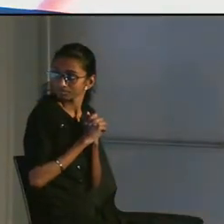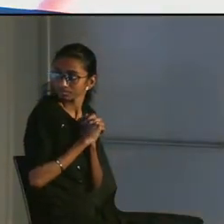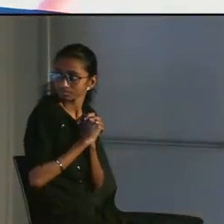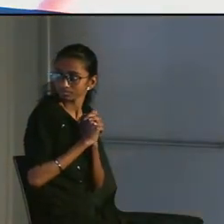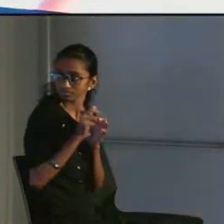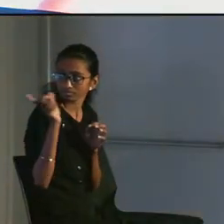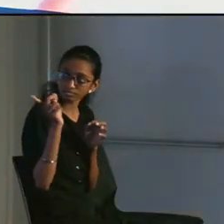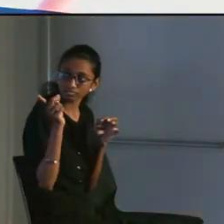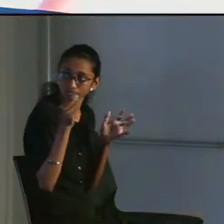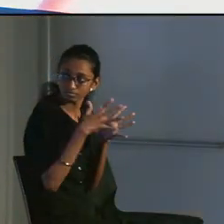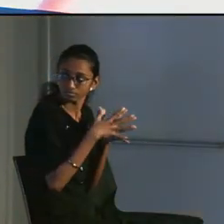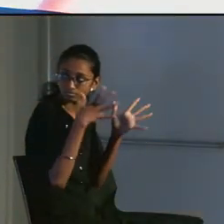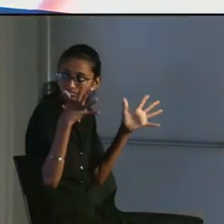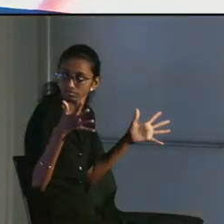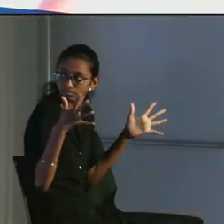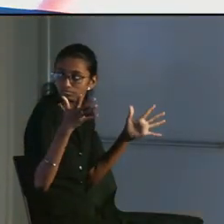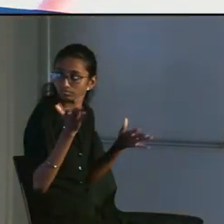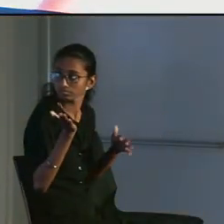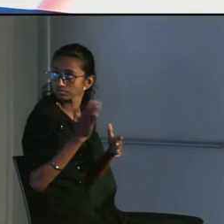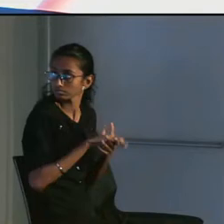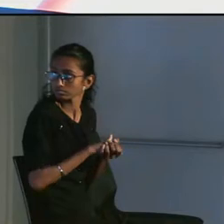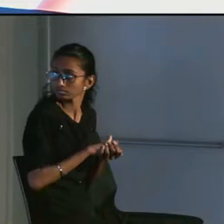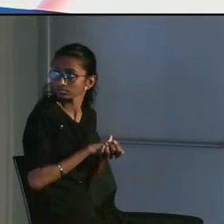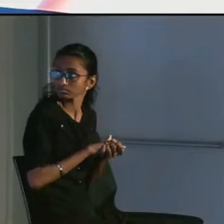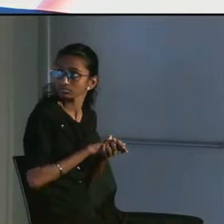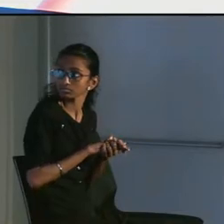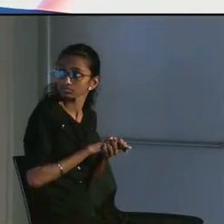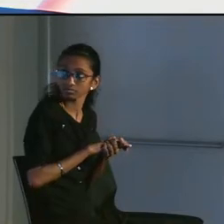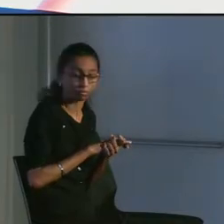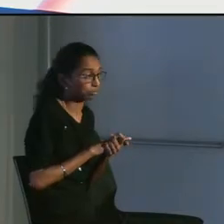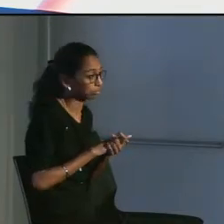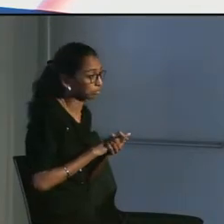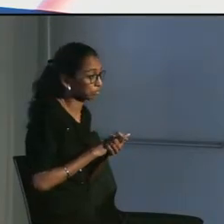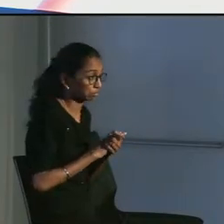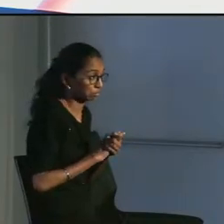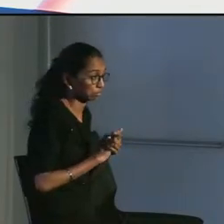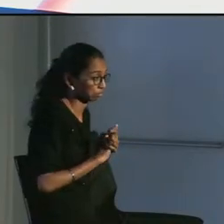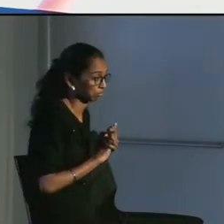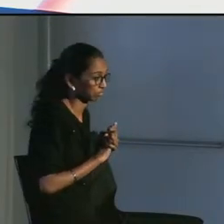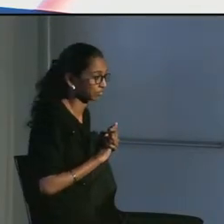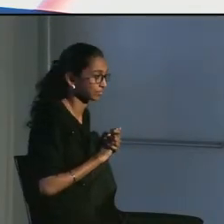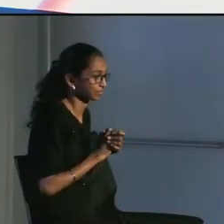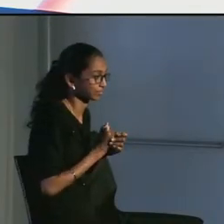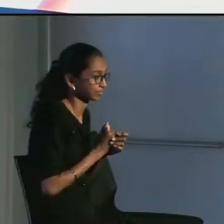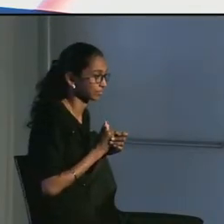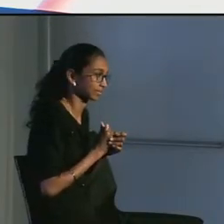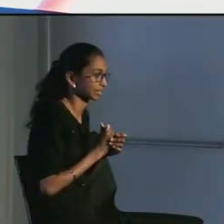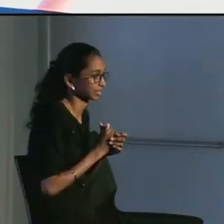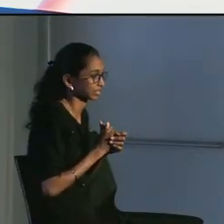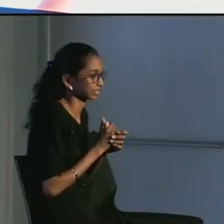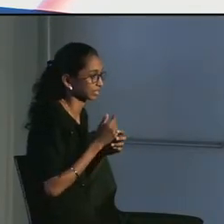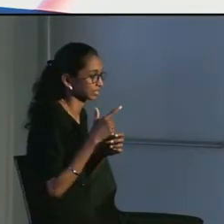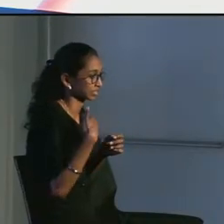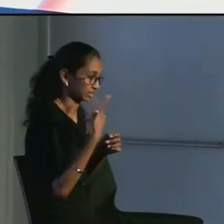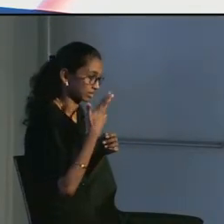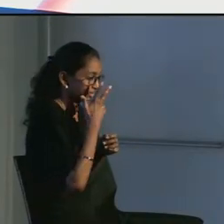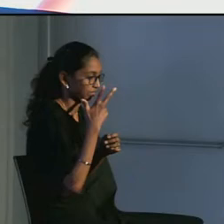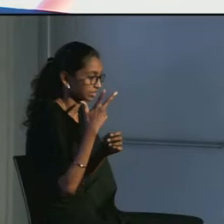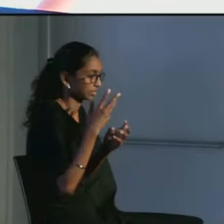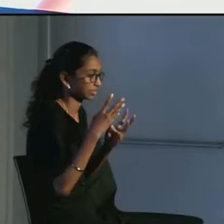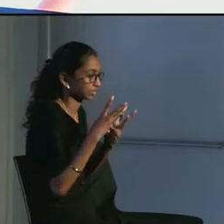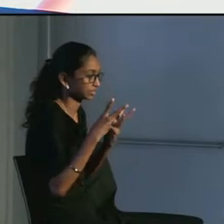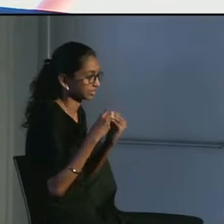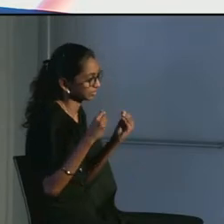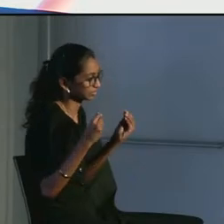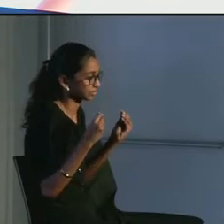A large part, again, just I'll share a few slides from about with methodologies that we designed